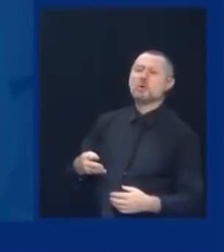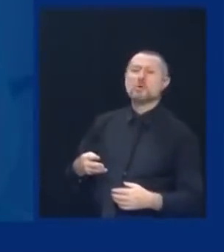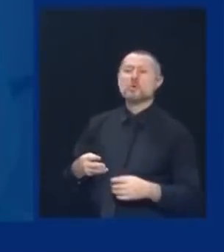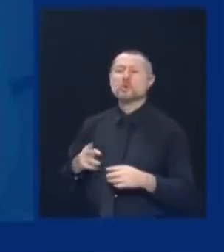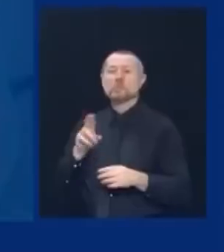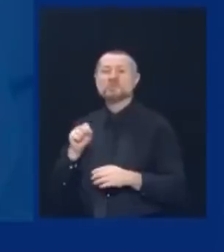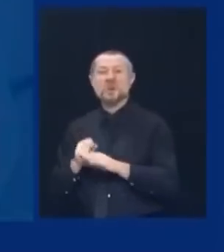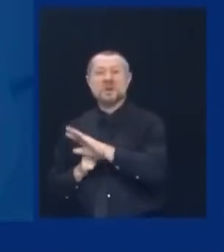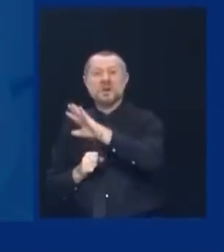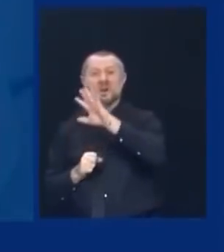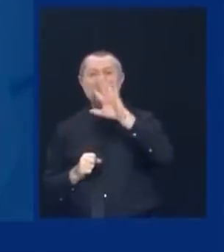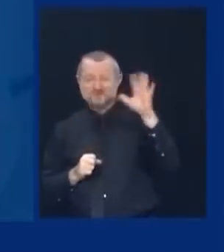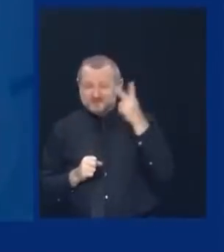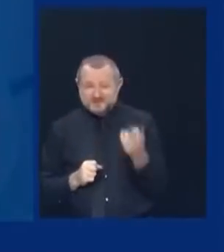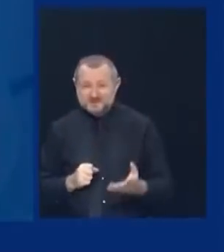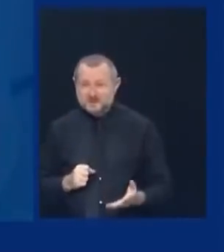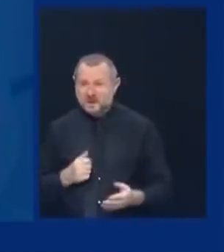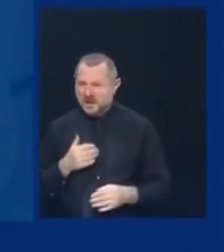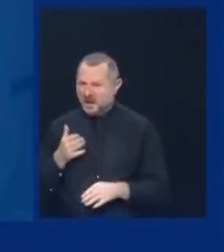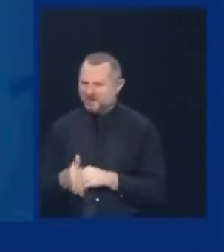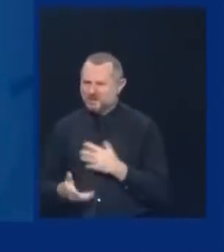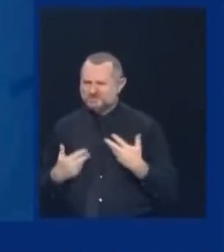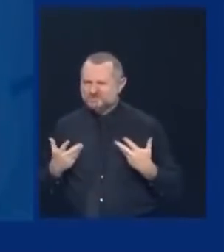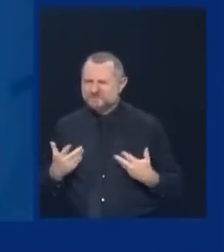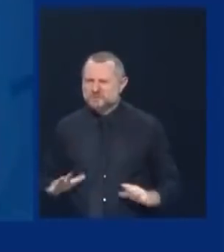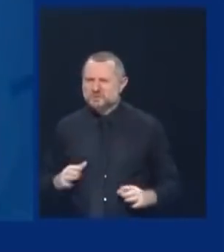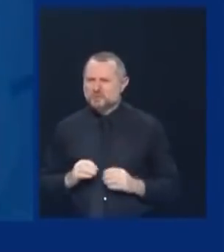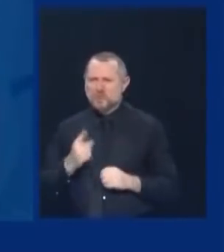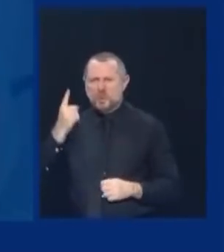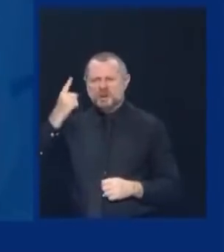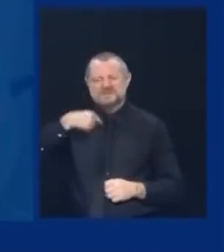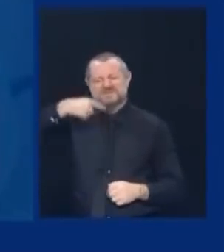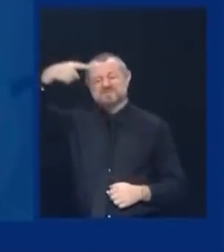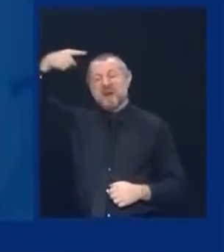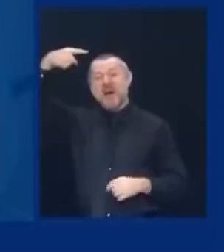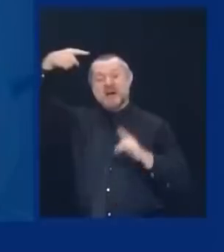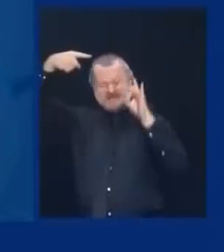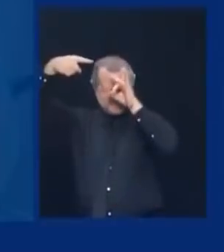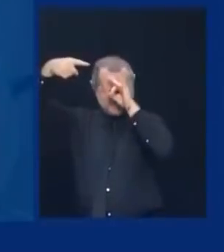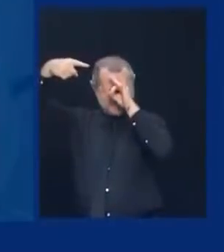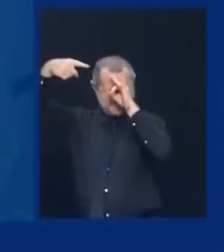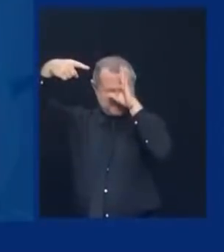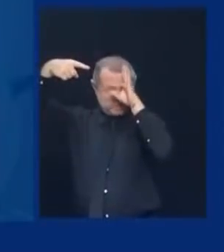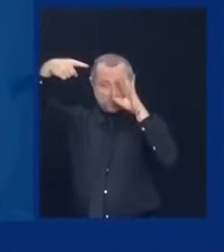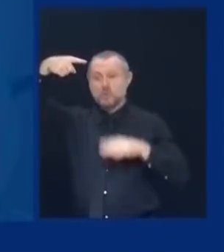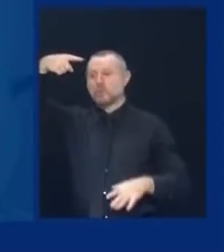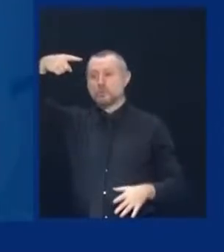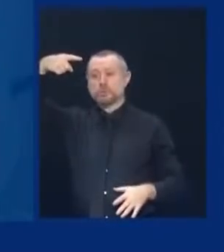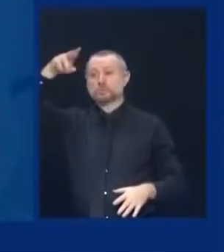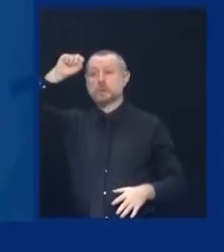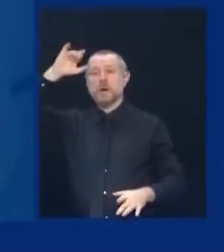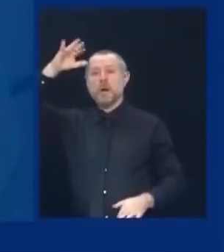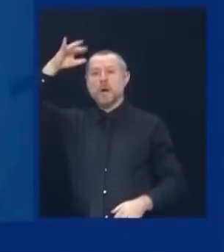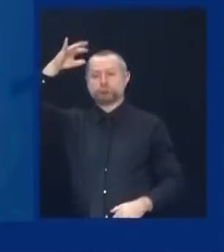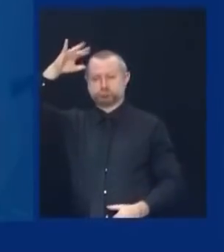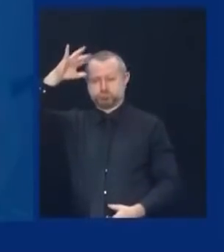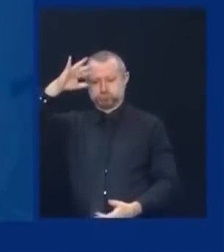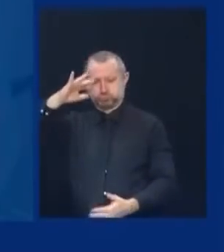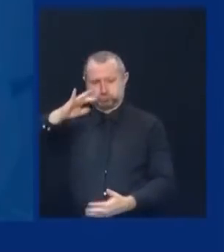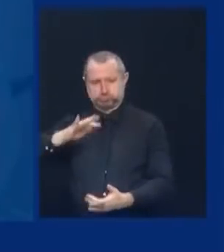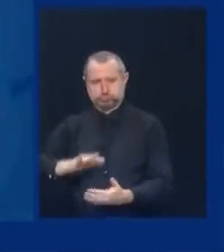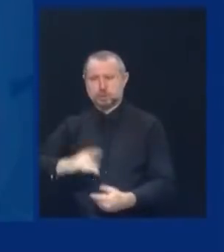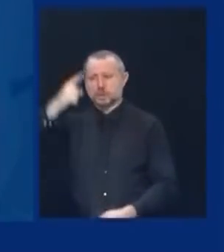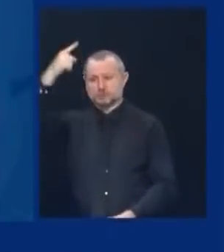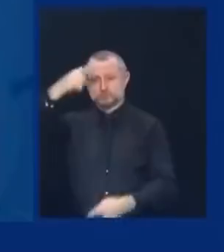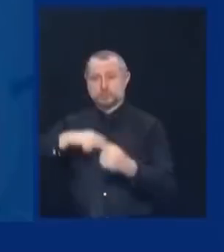after having had the highest infection rate in the United States of America. New Yorkers